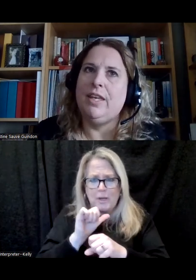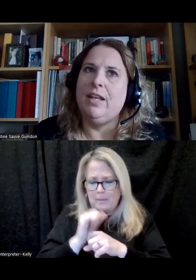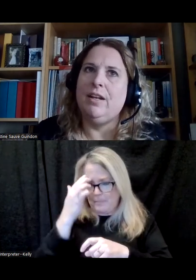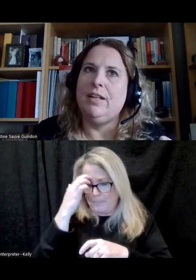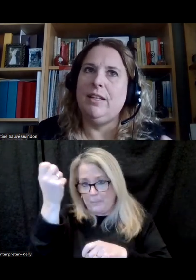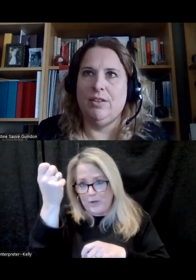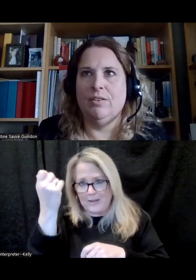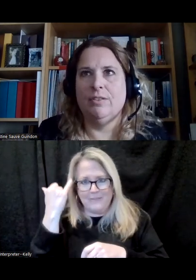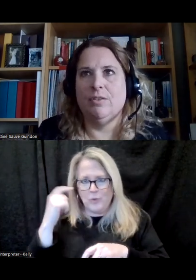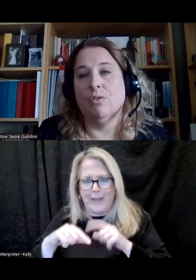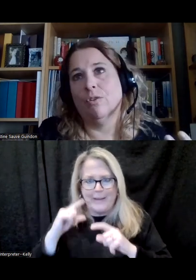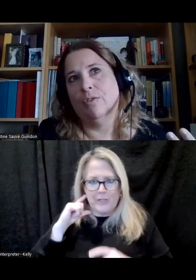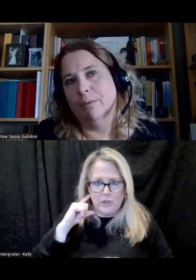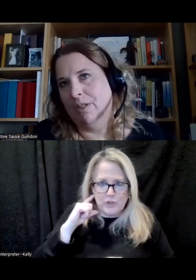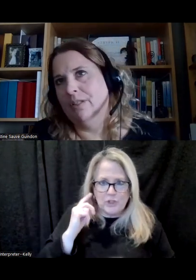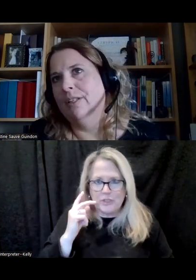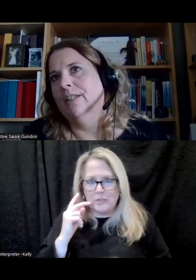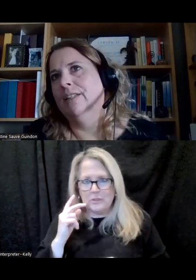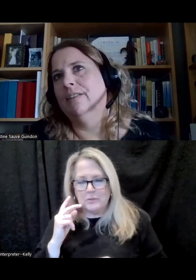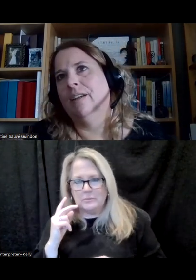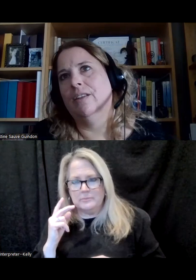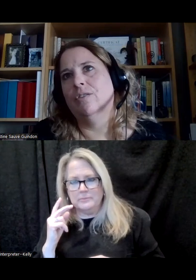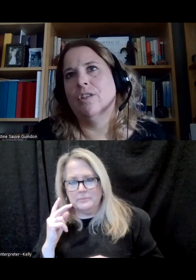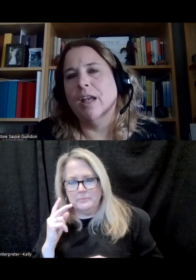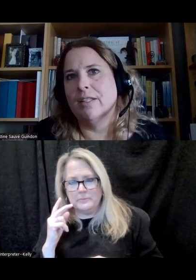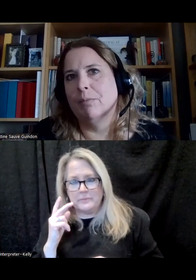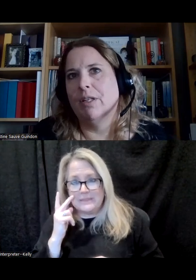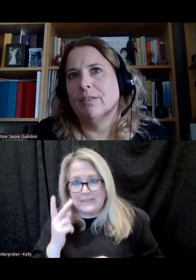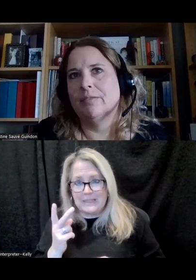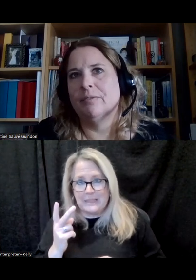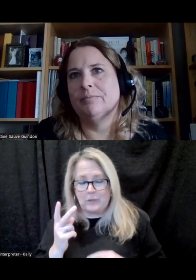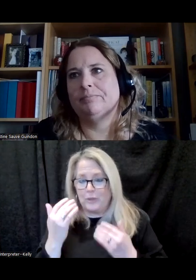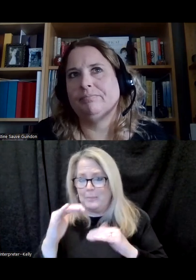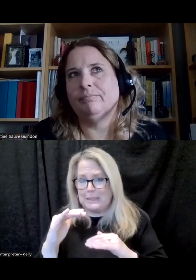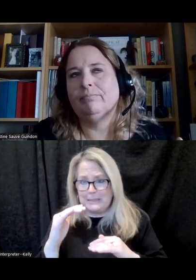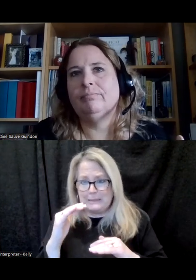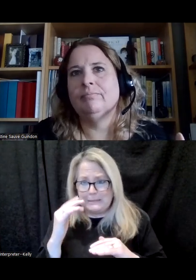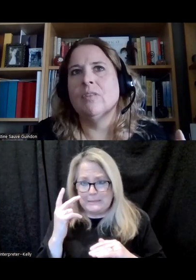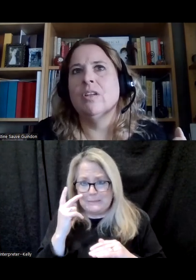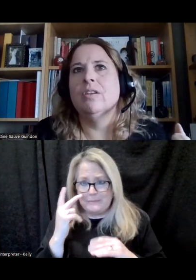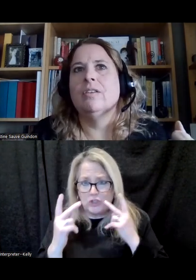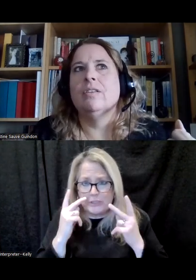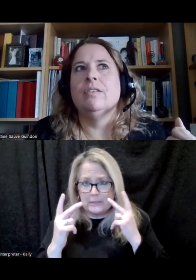you cannot hear or limited and your sight is limited?